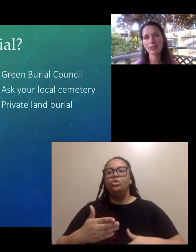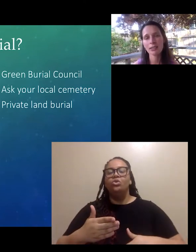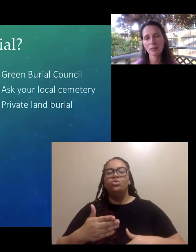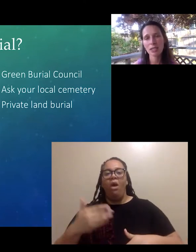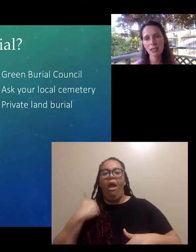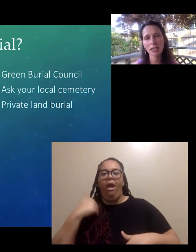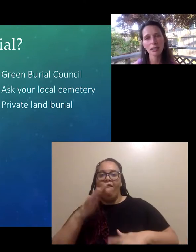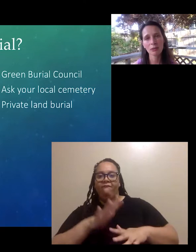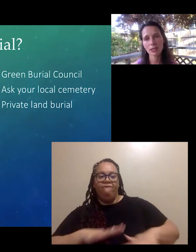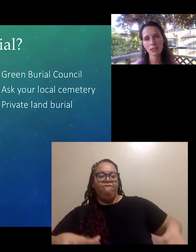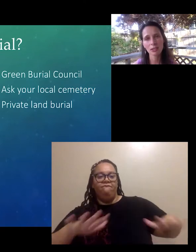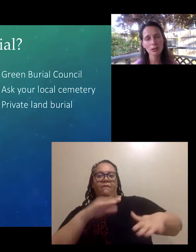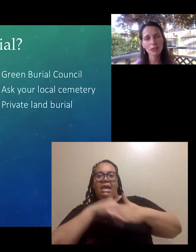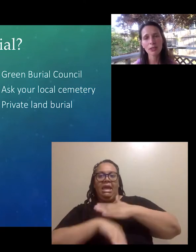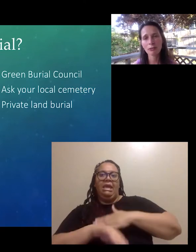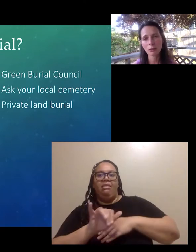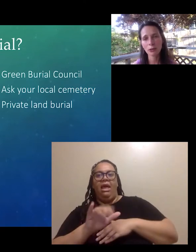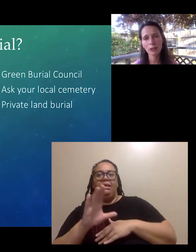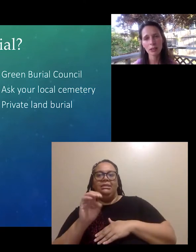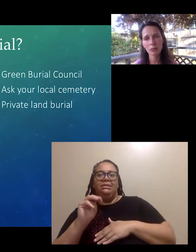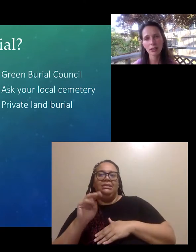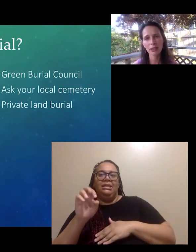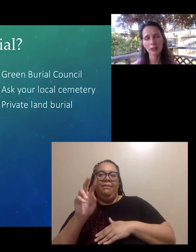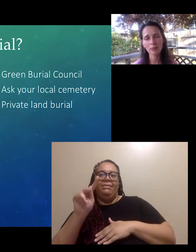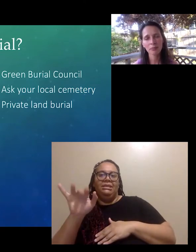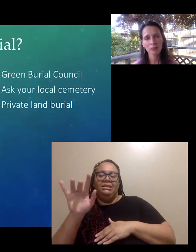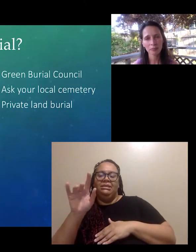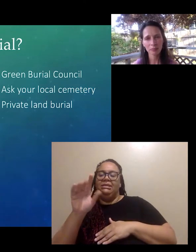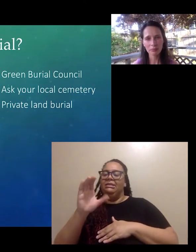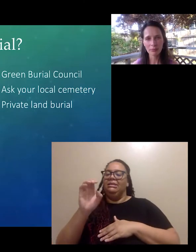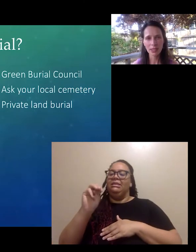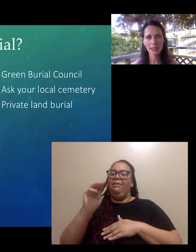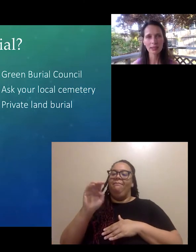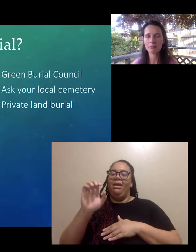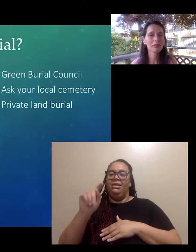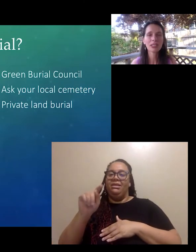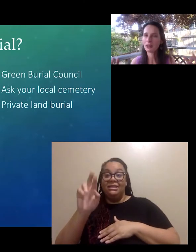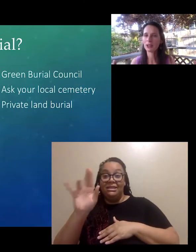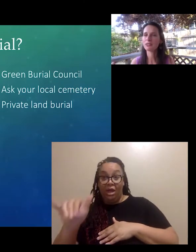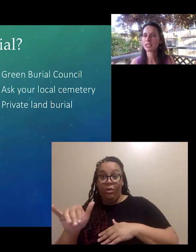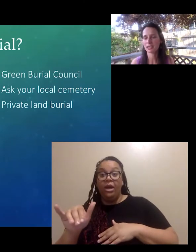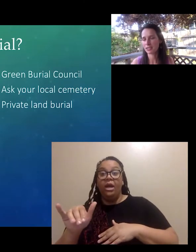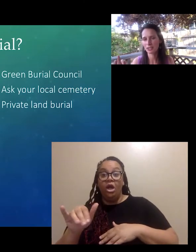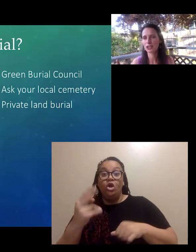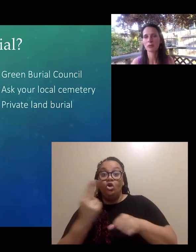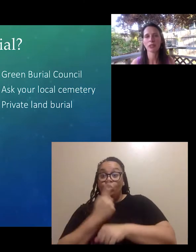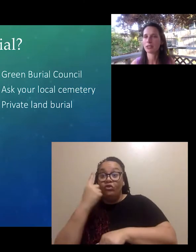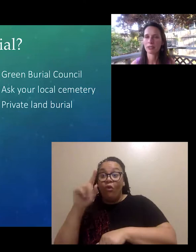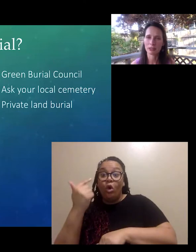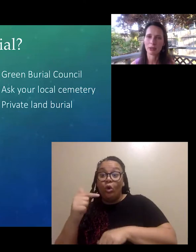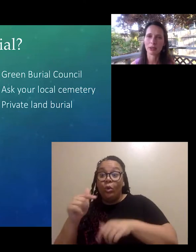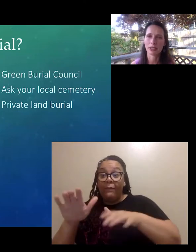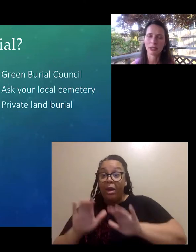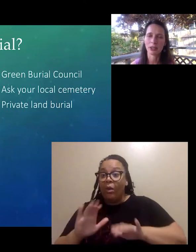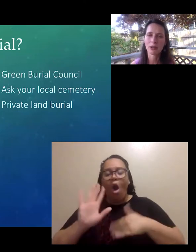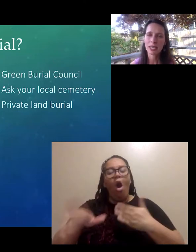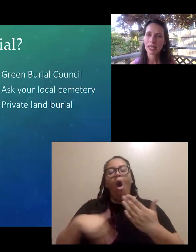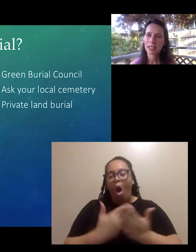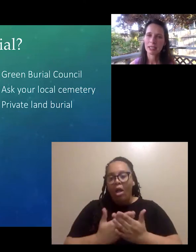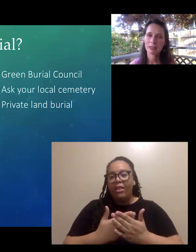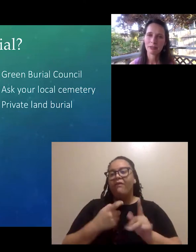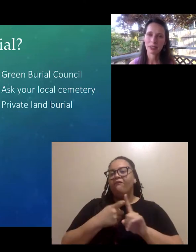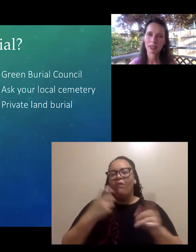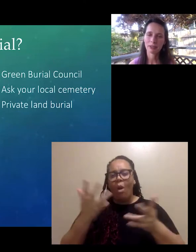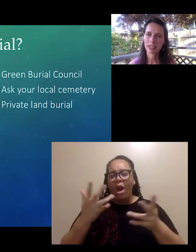area in their cemetery that was exclusively for green burial, you know, all of this is consumer driven, of course. So